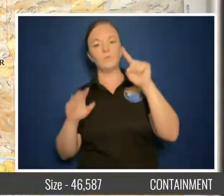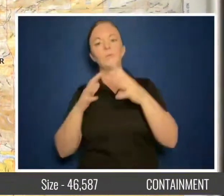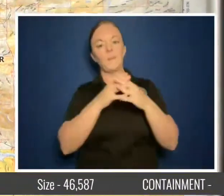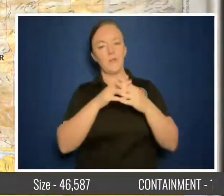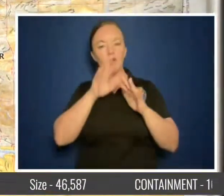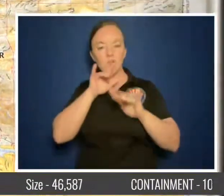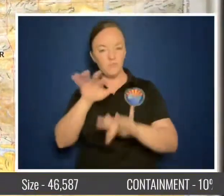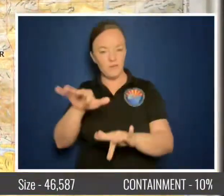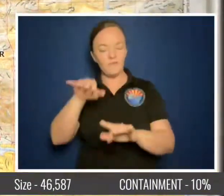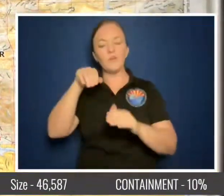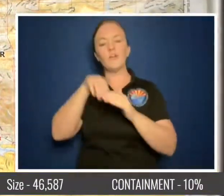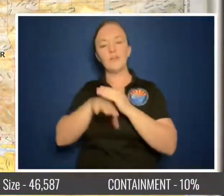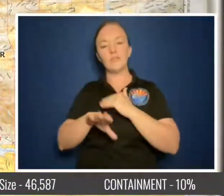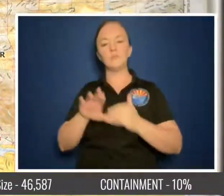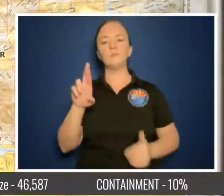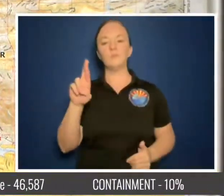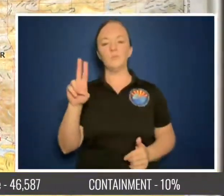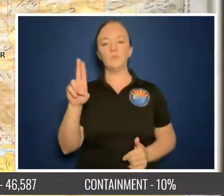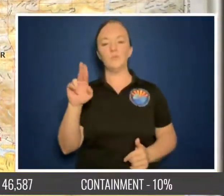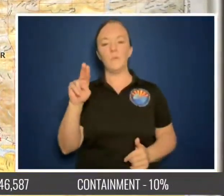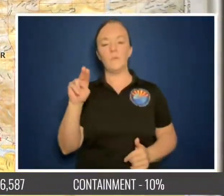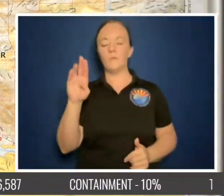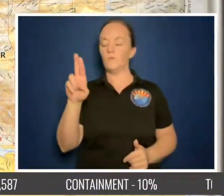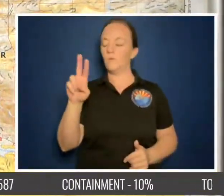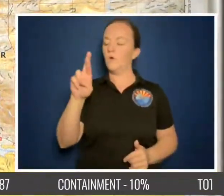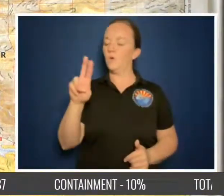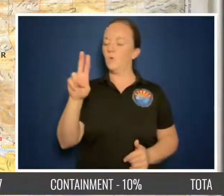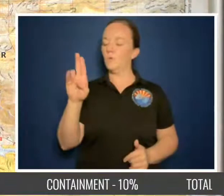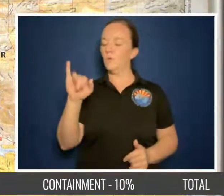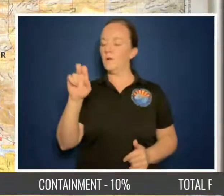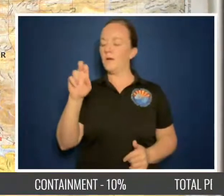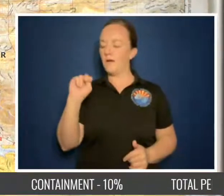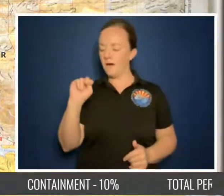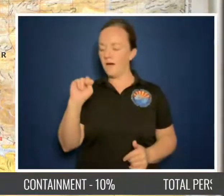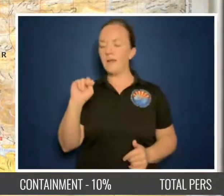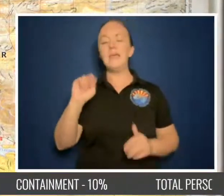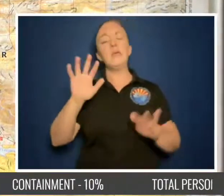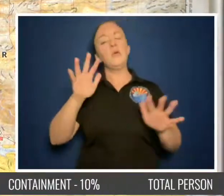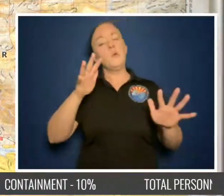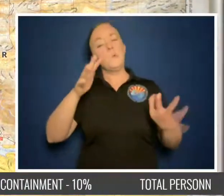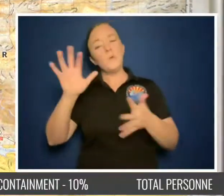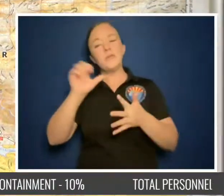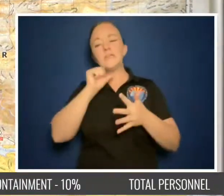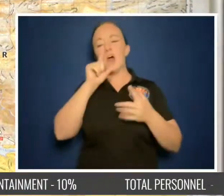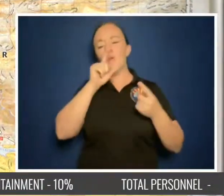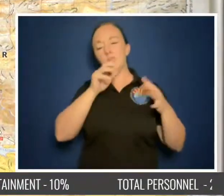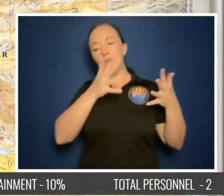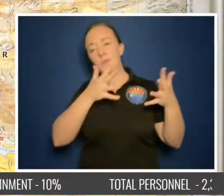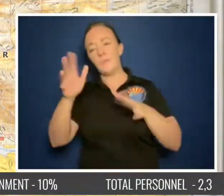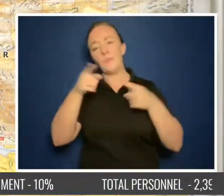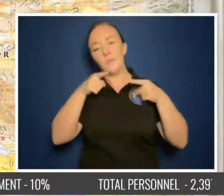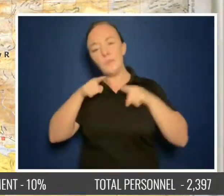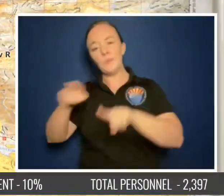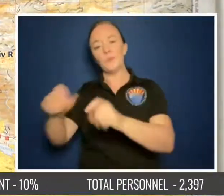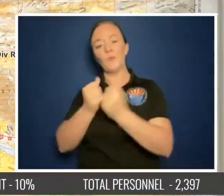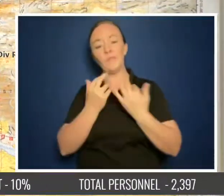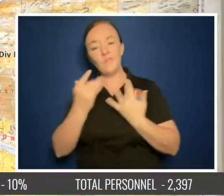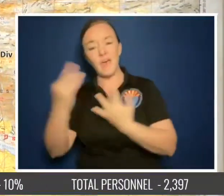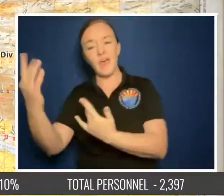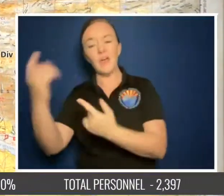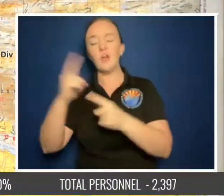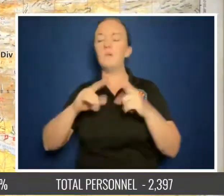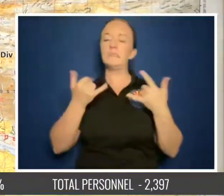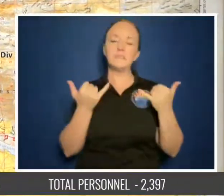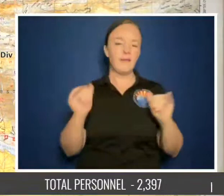less alignment with the wind. However, again, critically receptive fuels available to burn and very ready